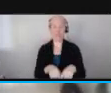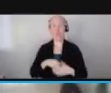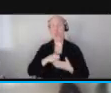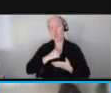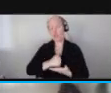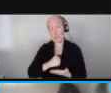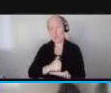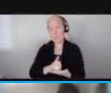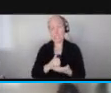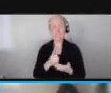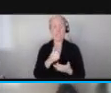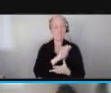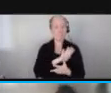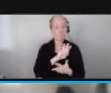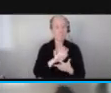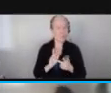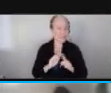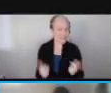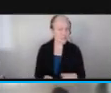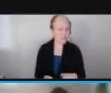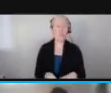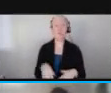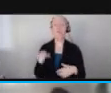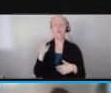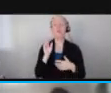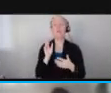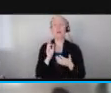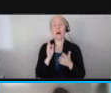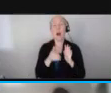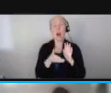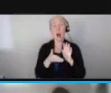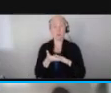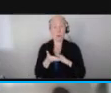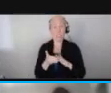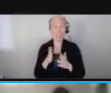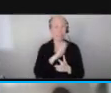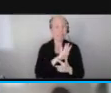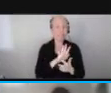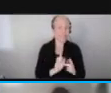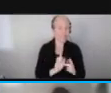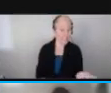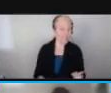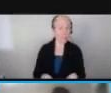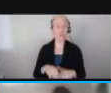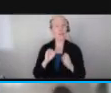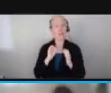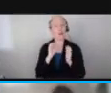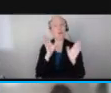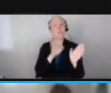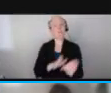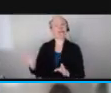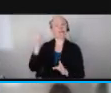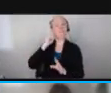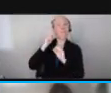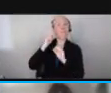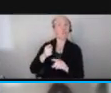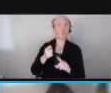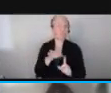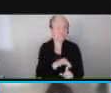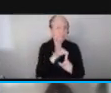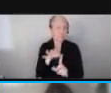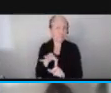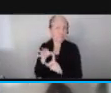along those particular lines. The planning for the mission might be different. This gives some clarity and some ability to handle the